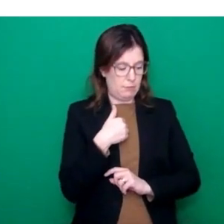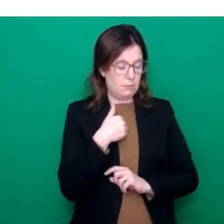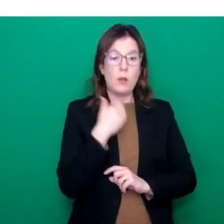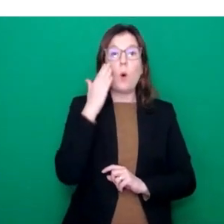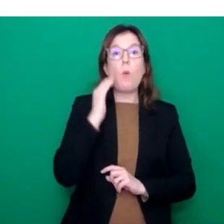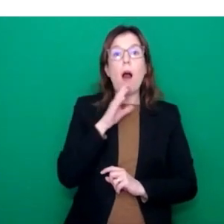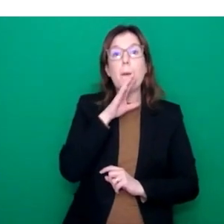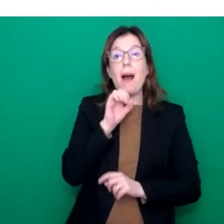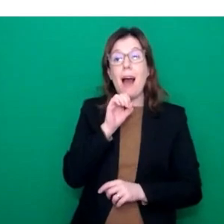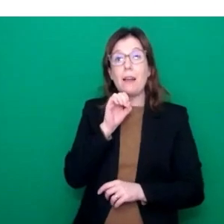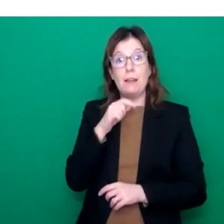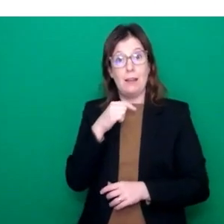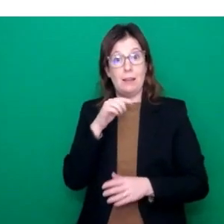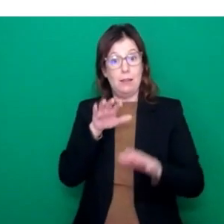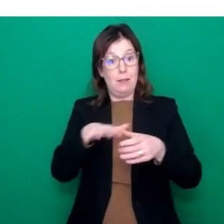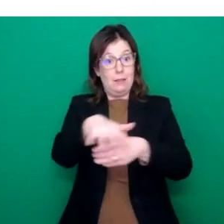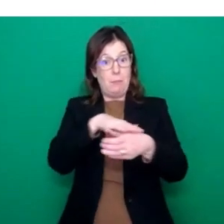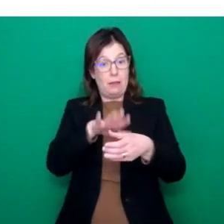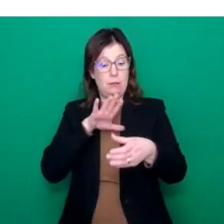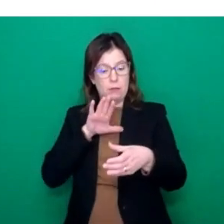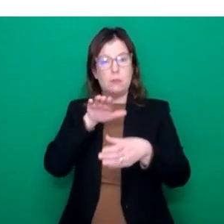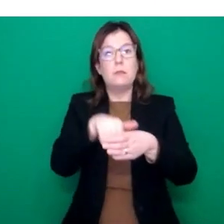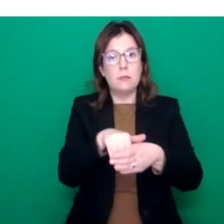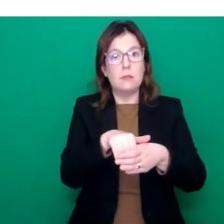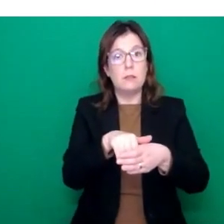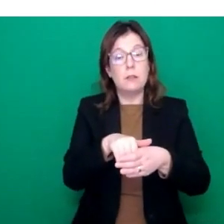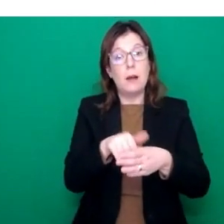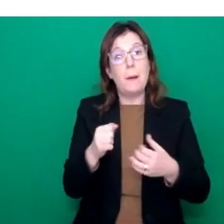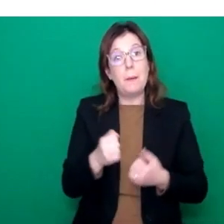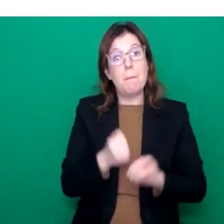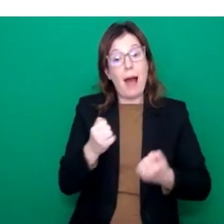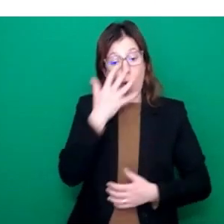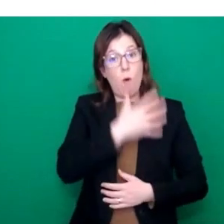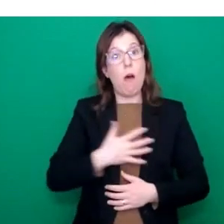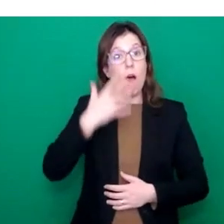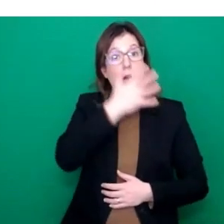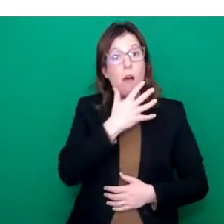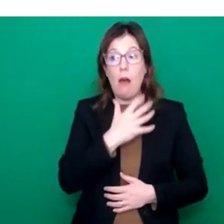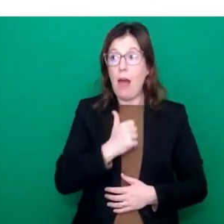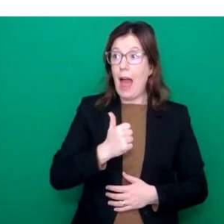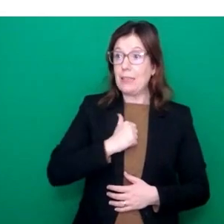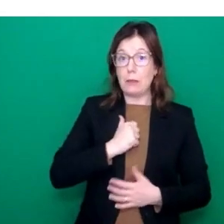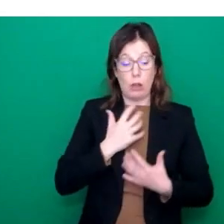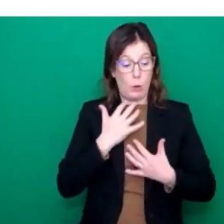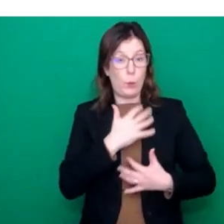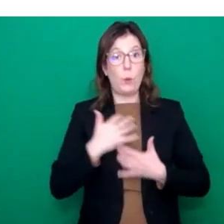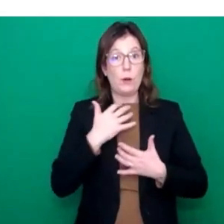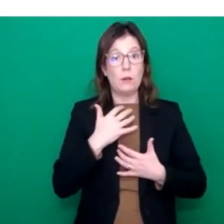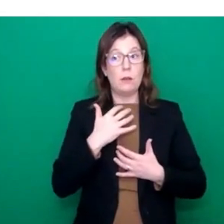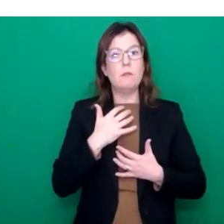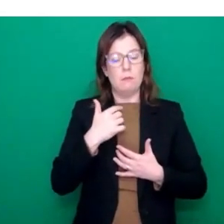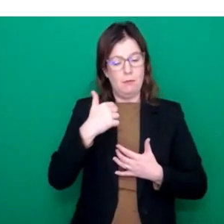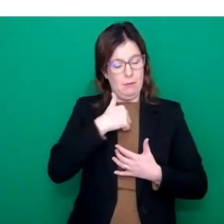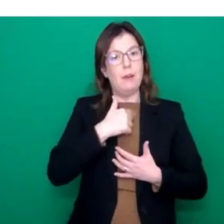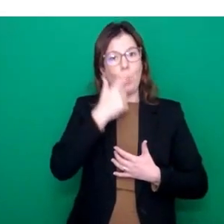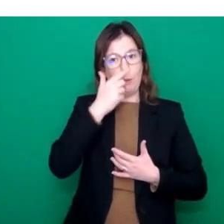man coming into those spaces, bring a particular sort of power, a particular sort of expectation, and be really mindful of what impact that might have on